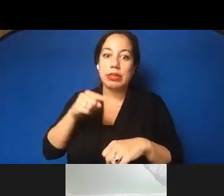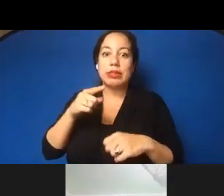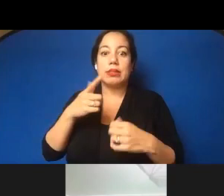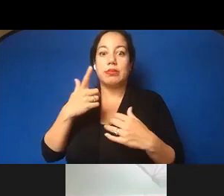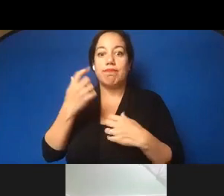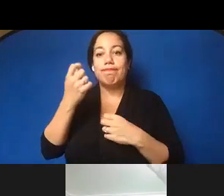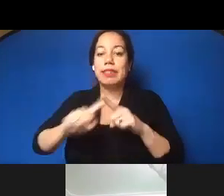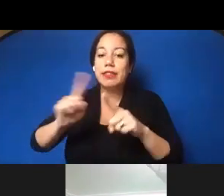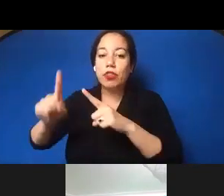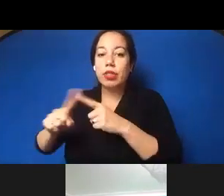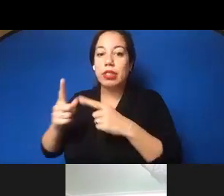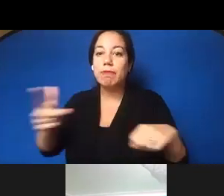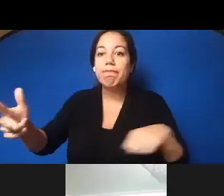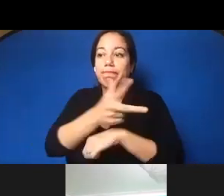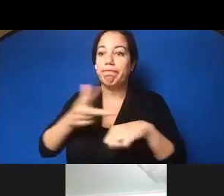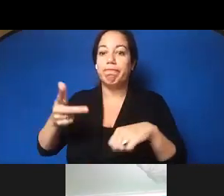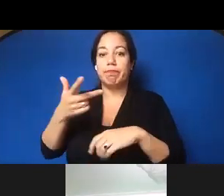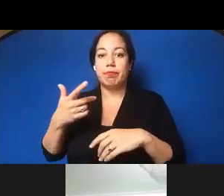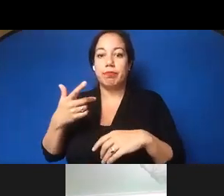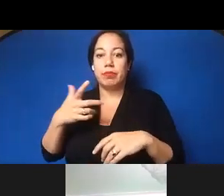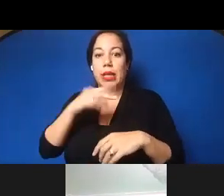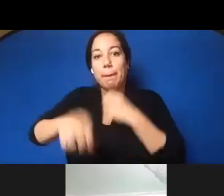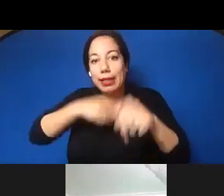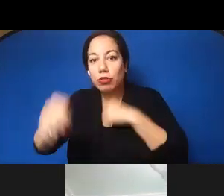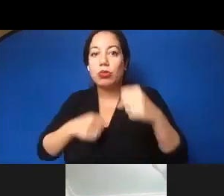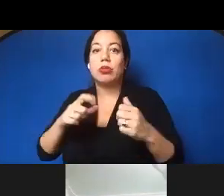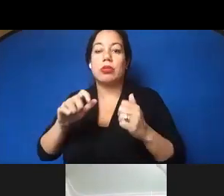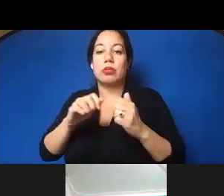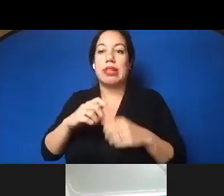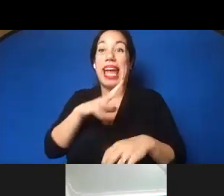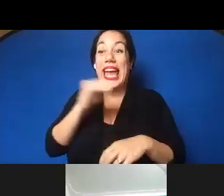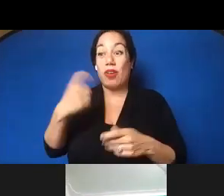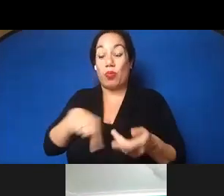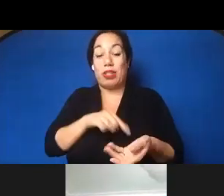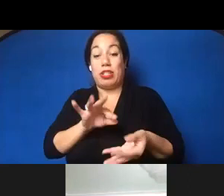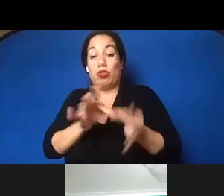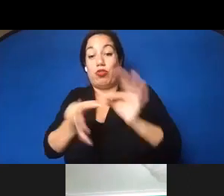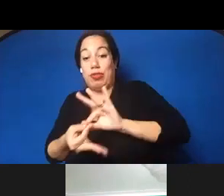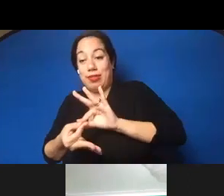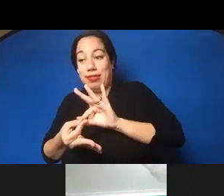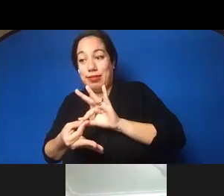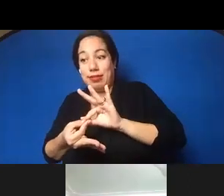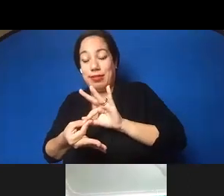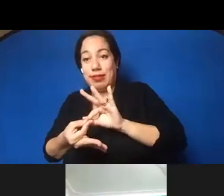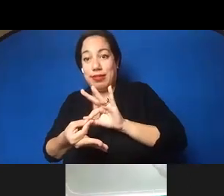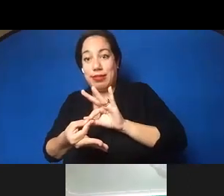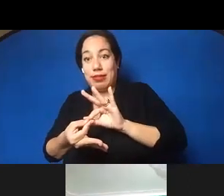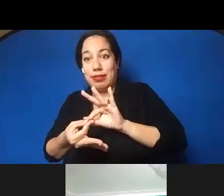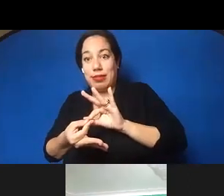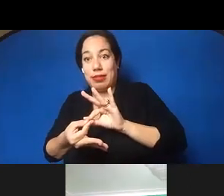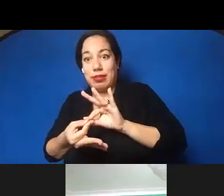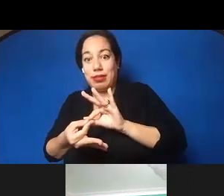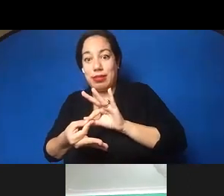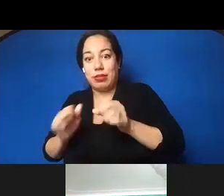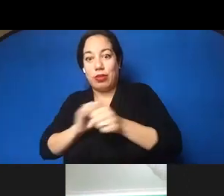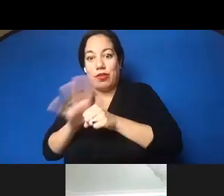is the traditional way that we have. And then we also translate these messages, because COVID-19 it is not in a local language, so